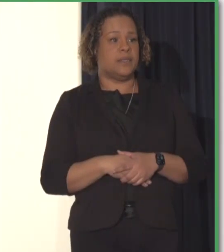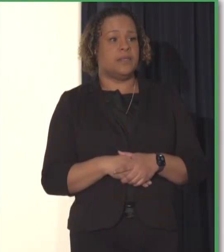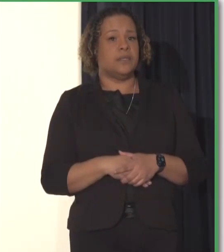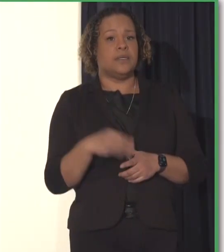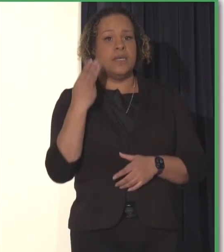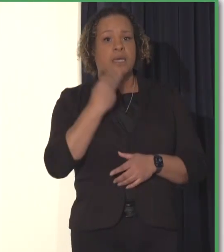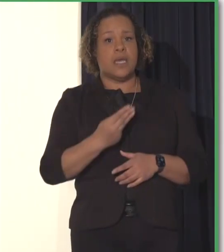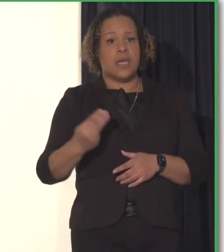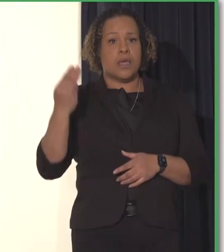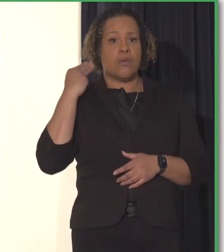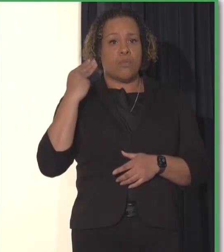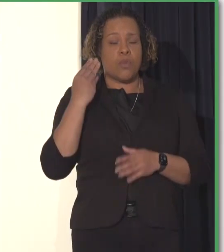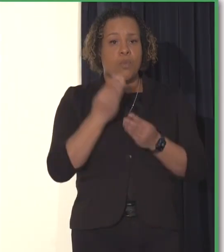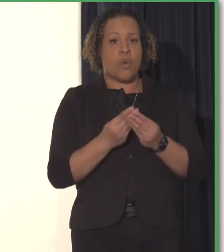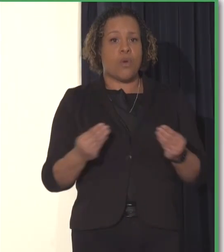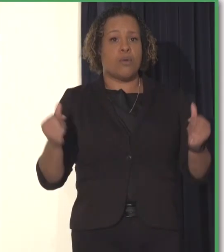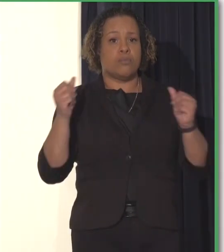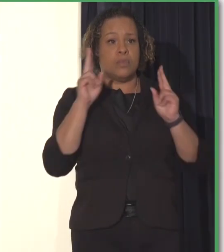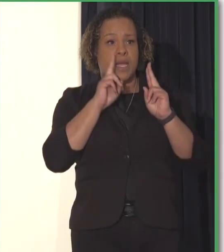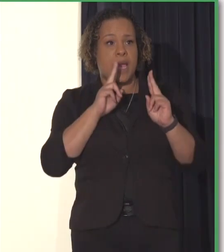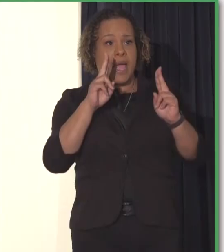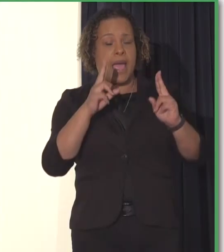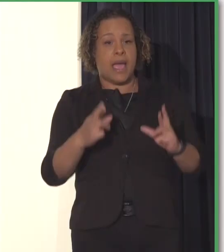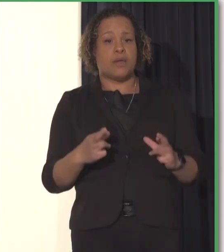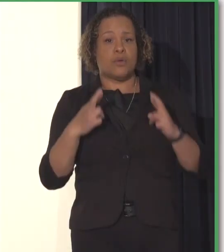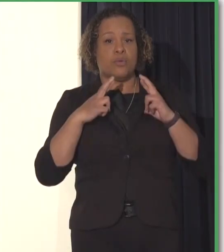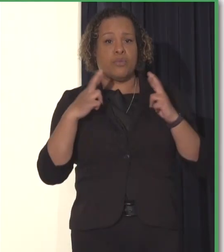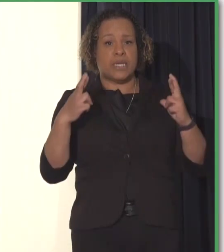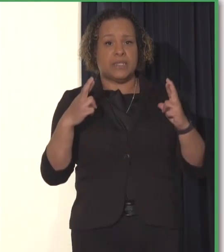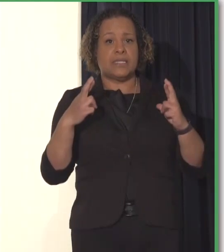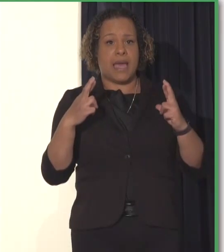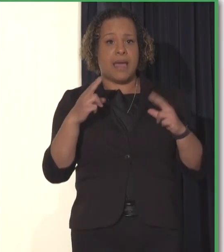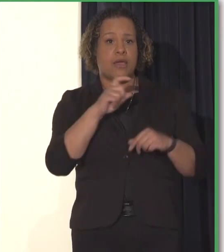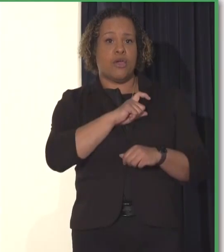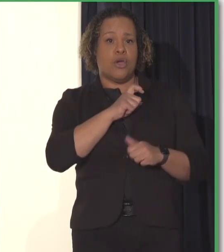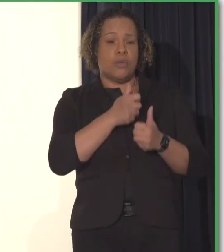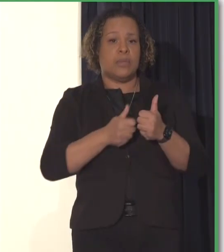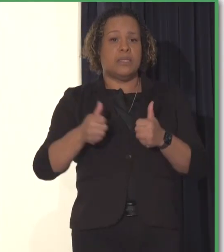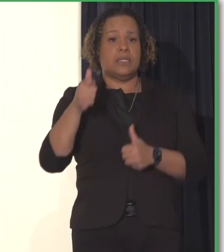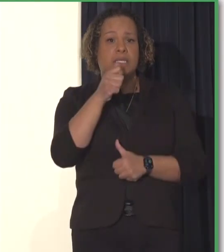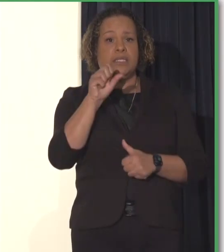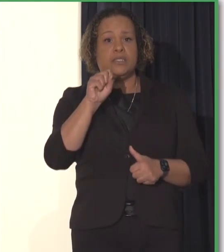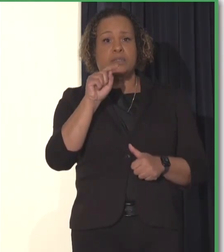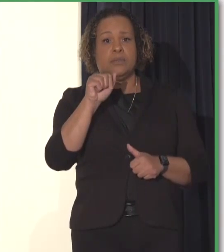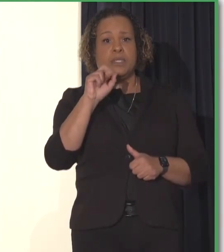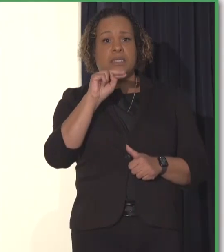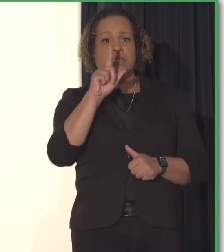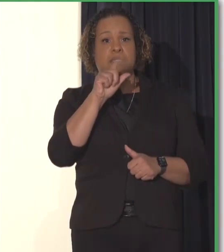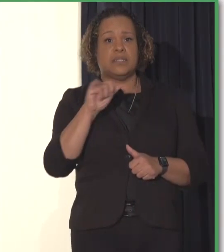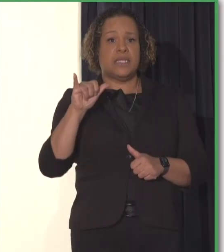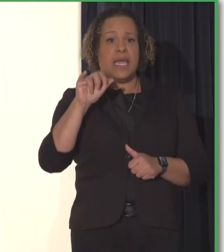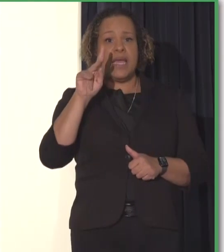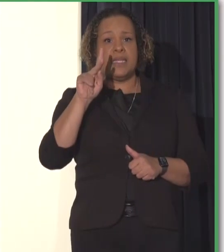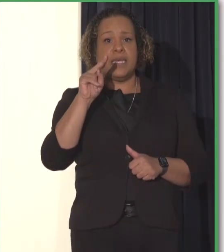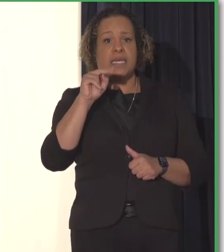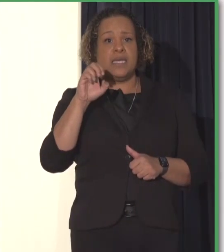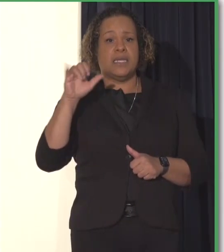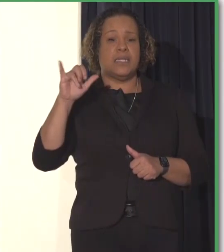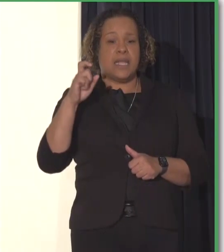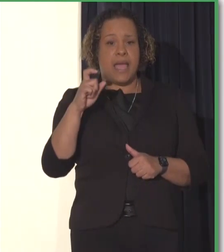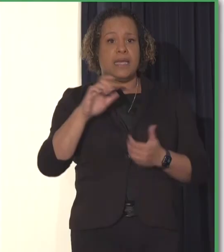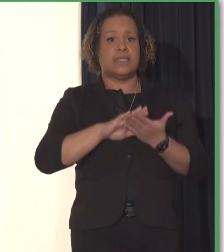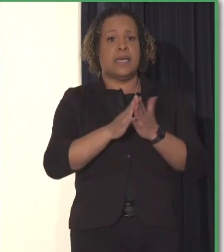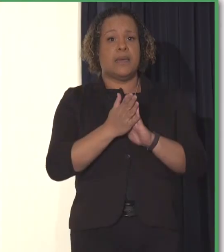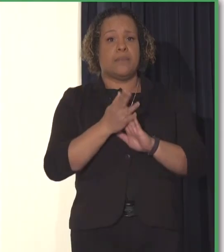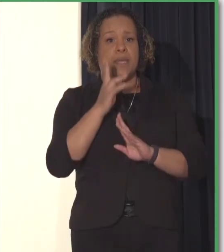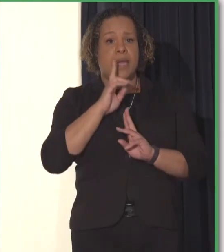Memorial resolution honoring retired Police Chief Stanley Knox. Whereas Police Chief Stanley Knox became a hero to many